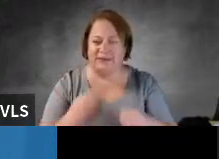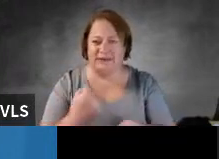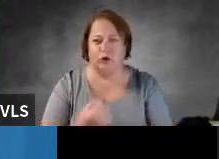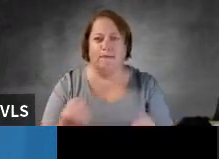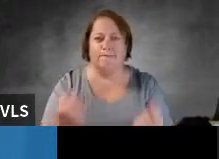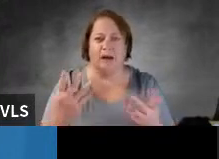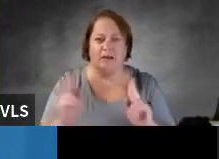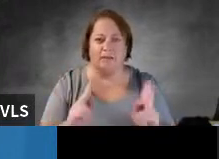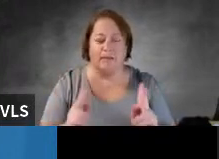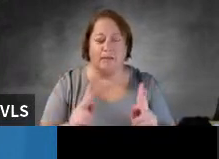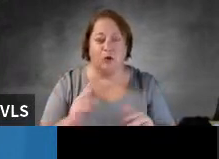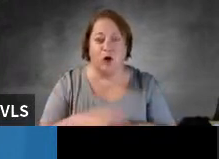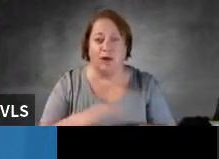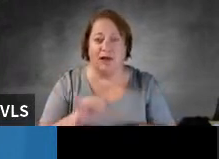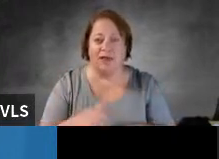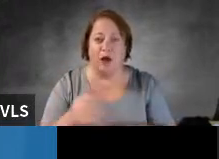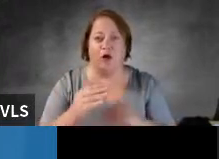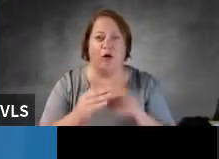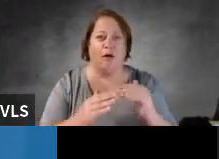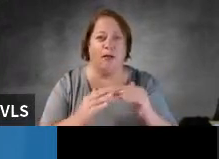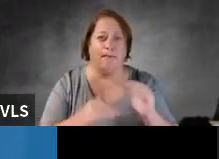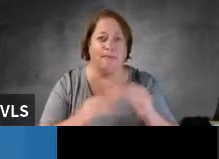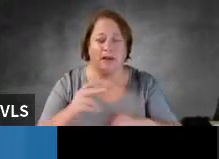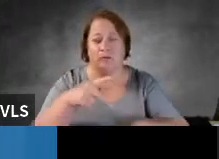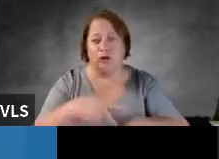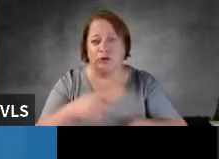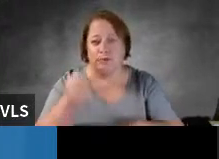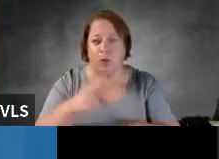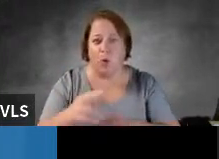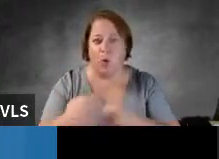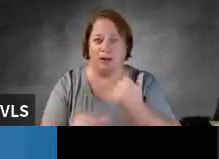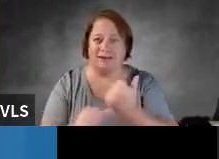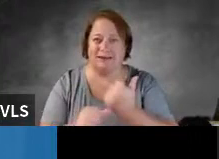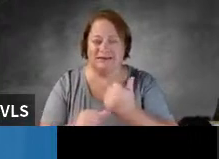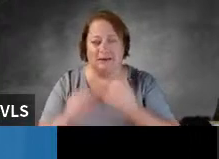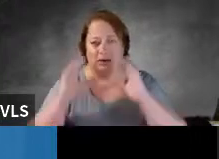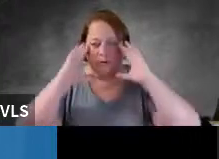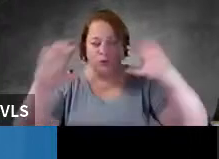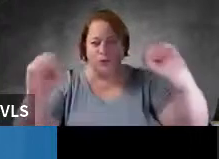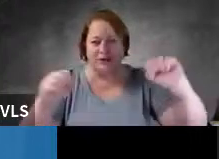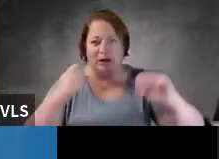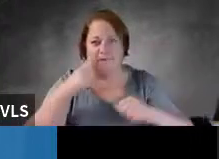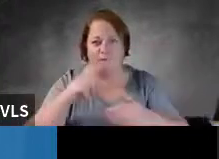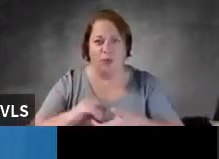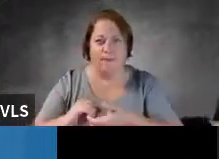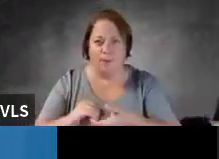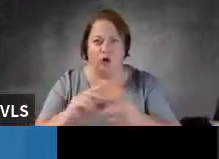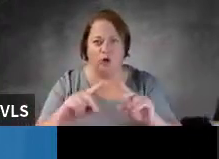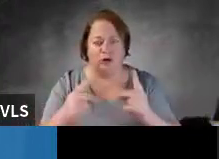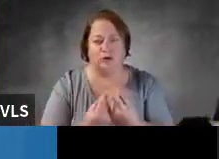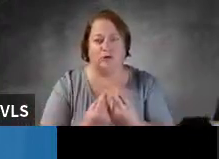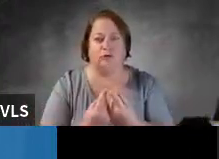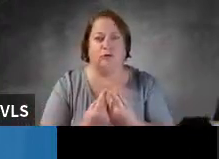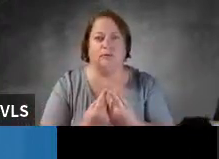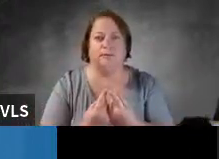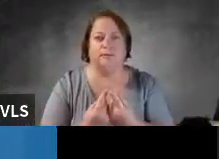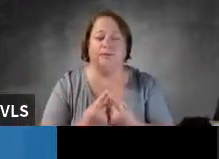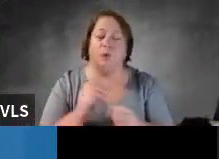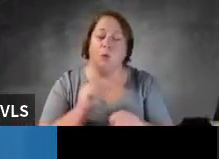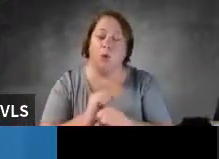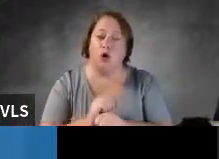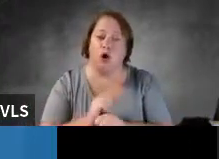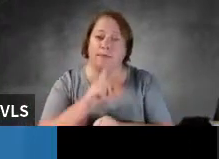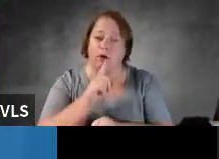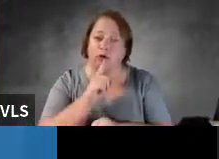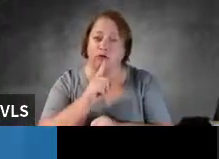people that are serving on this are either a building principal or an assistant superintendent for the partner district. We're going to be working on making sure we're